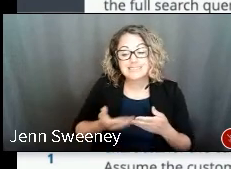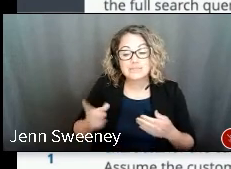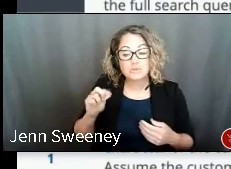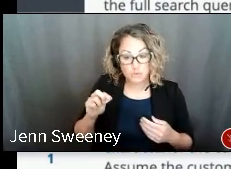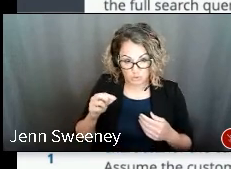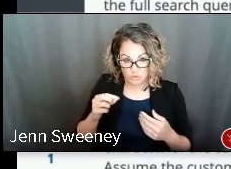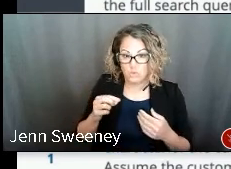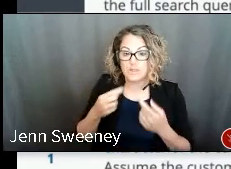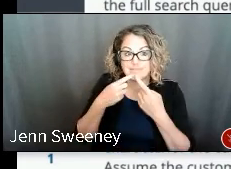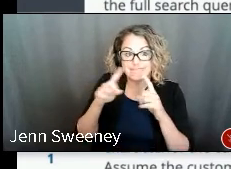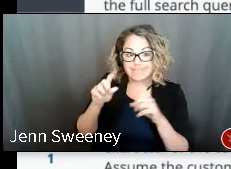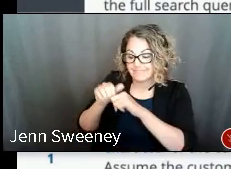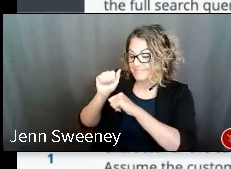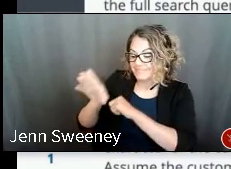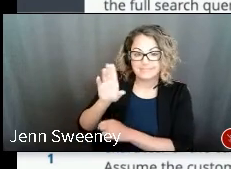the code.